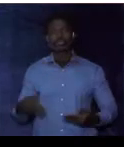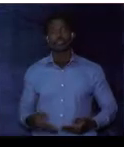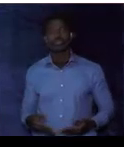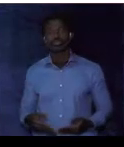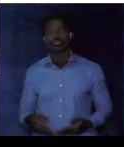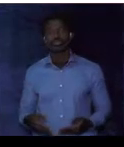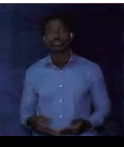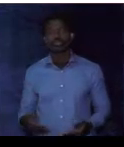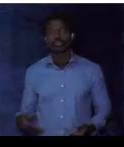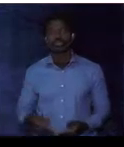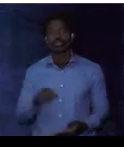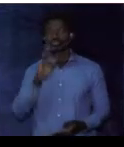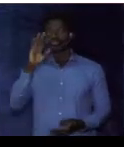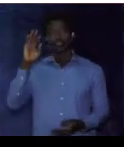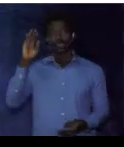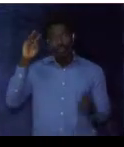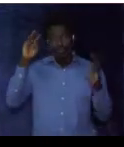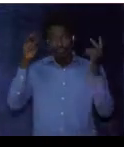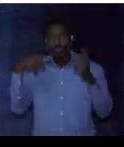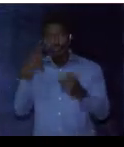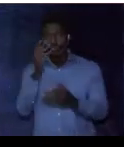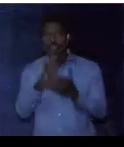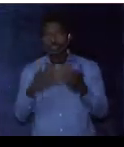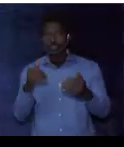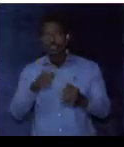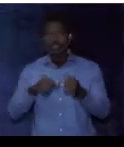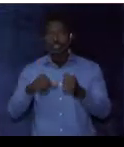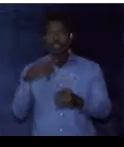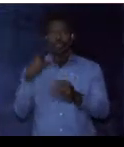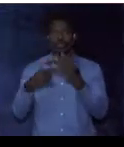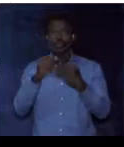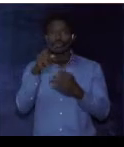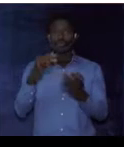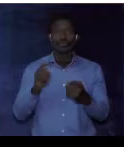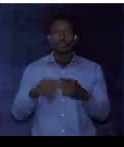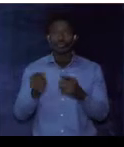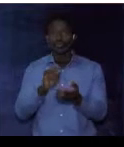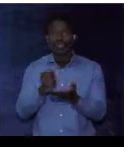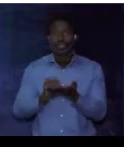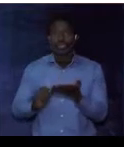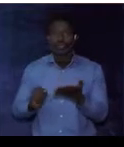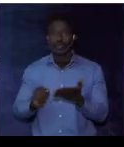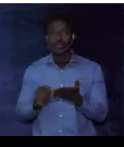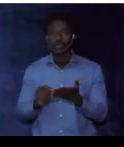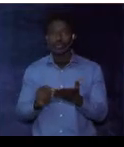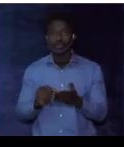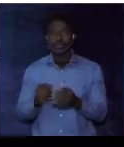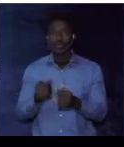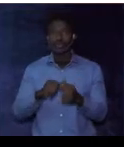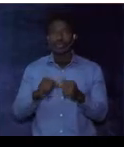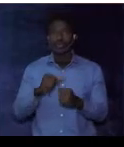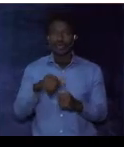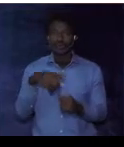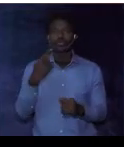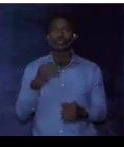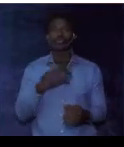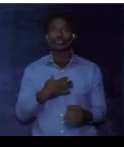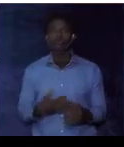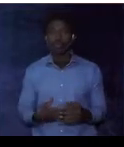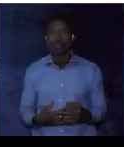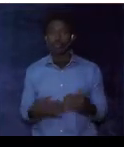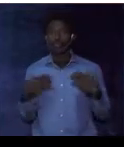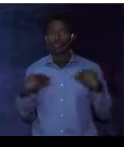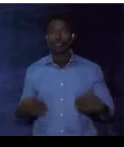your topic, says something about what you want to write about. The body talks about